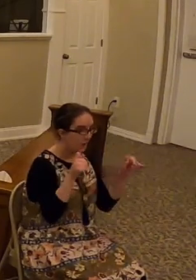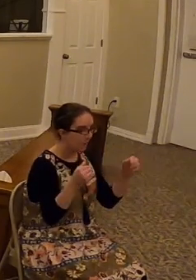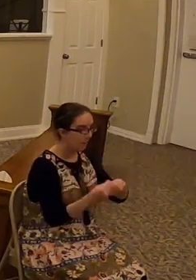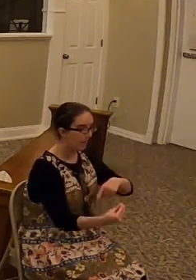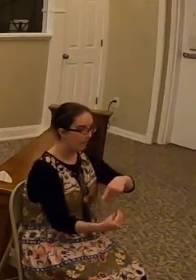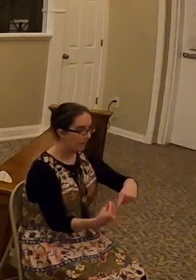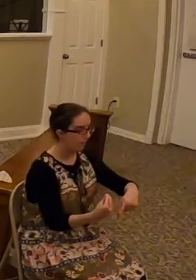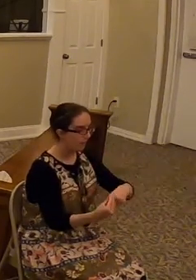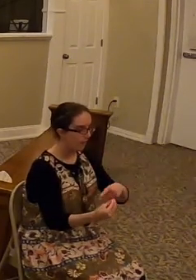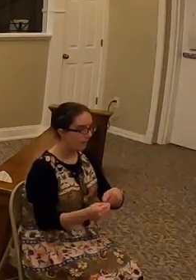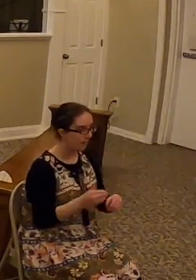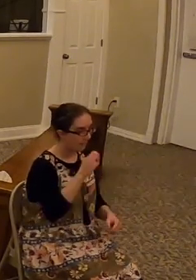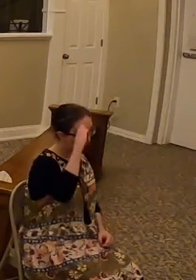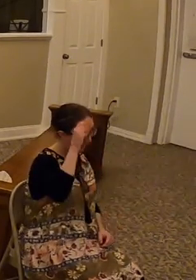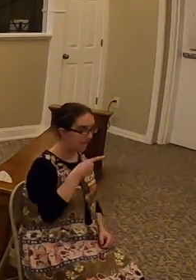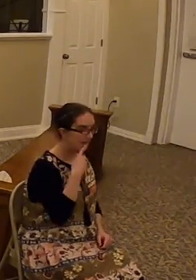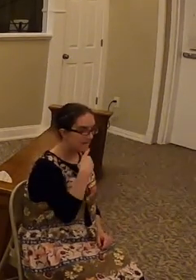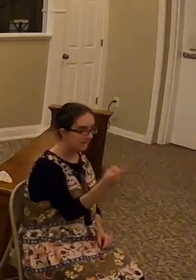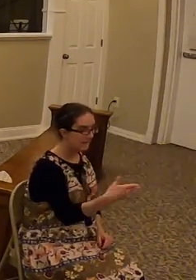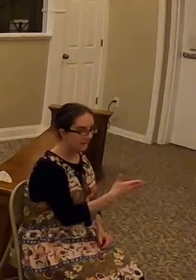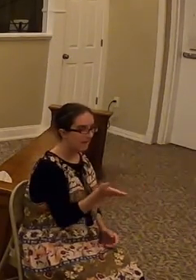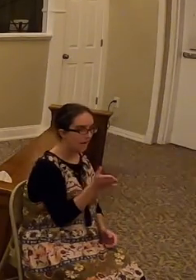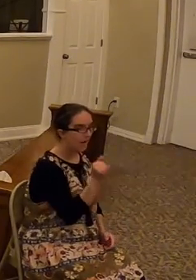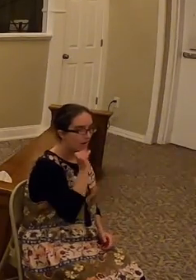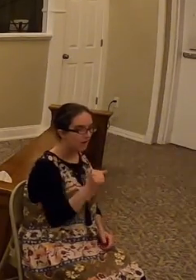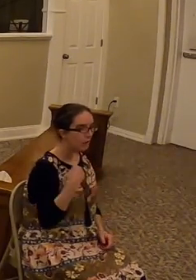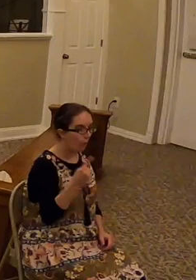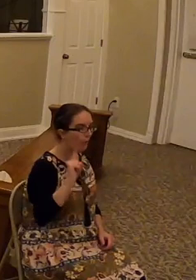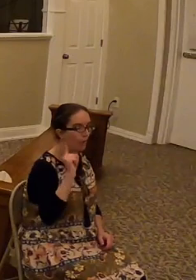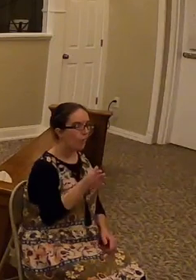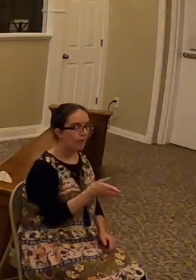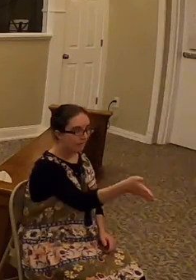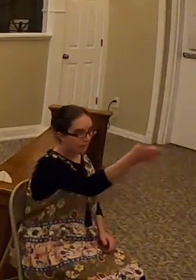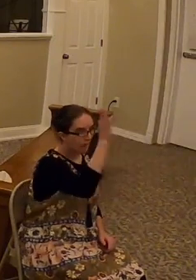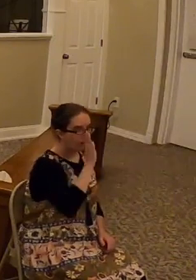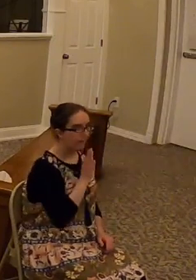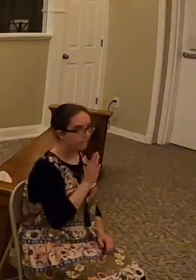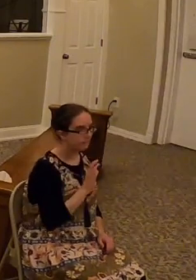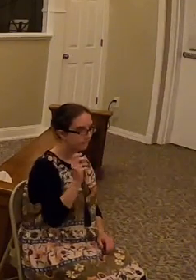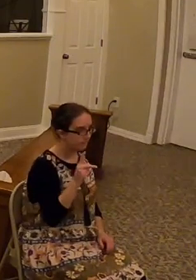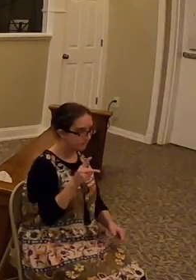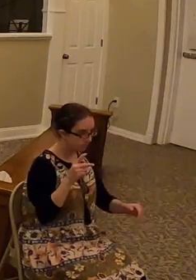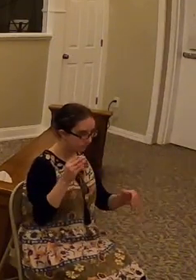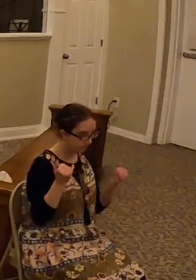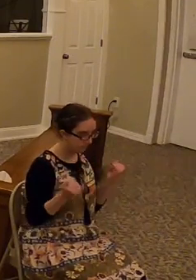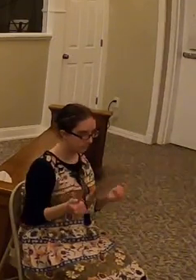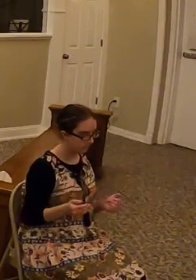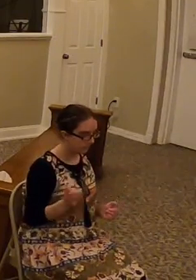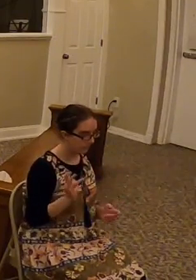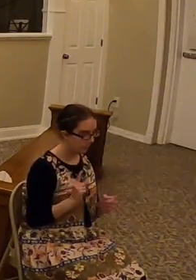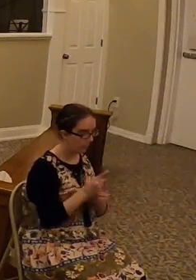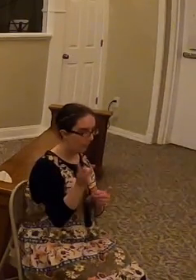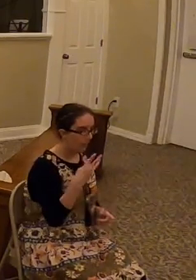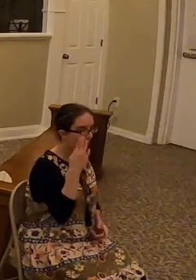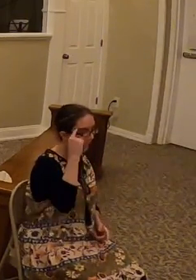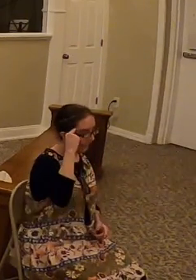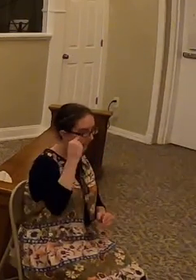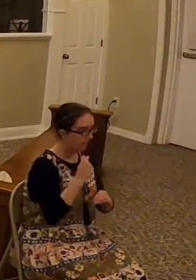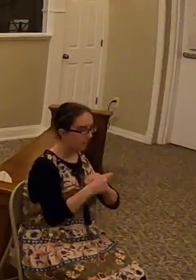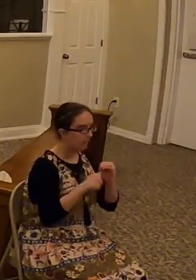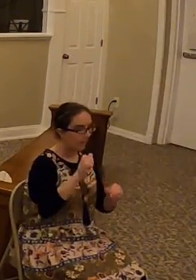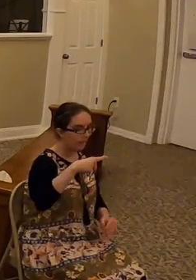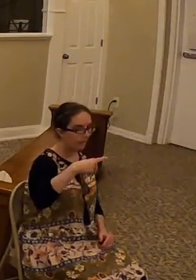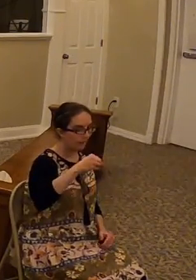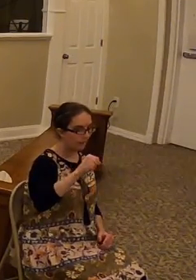around. Amen. He lets us know there is but one God. Hallelujah. All right, so when we think about an